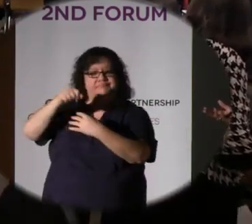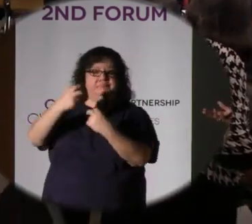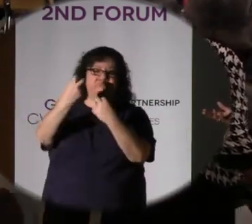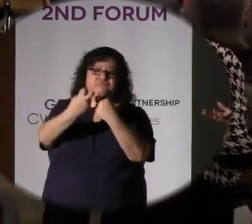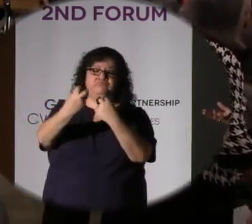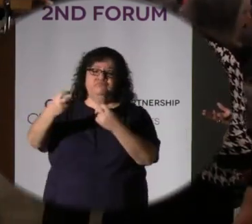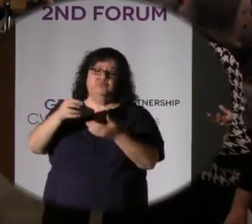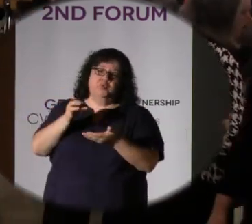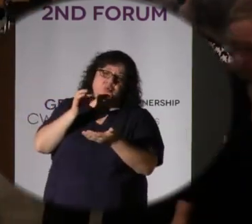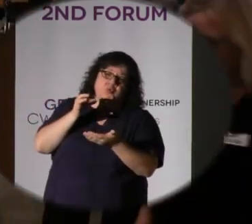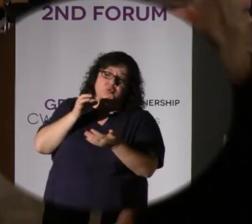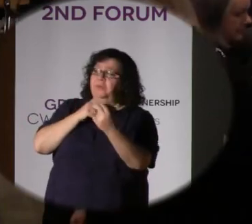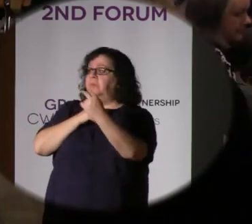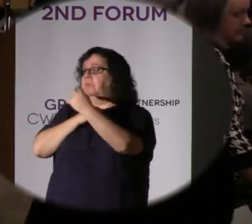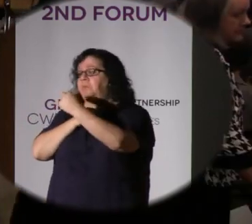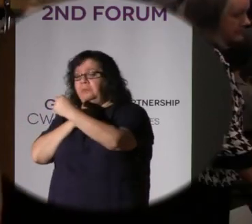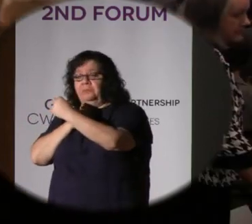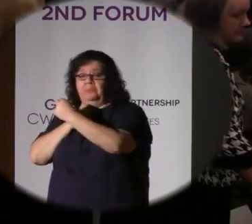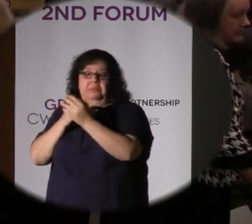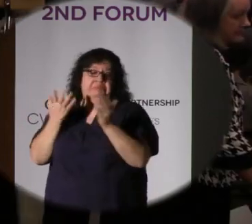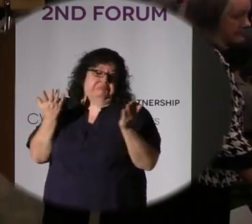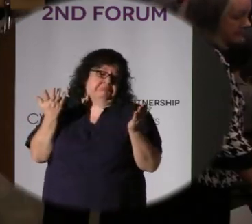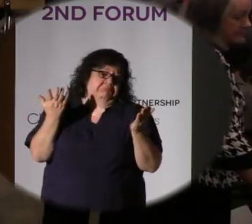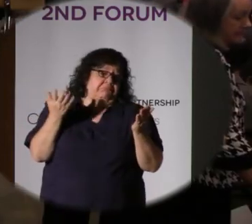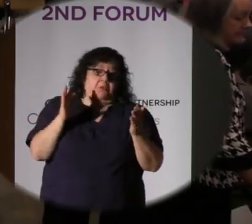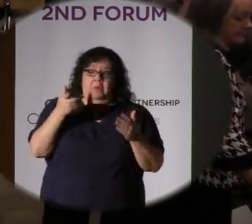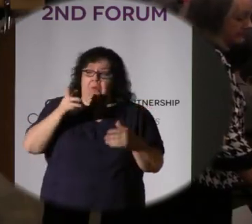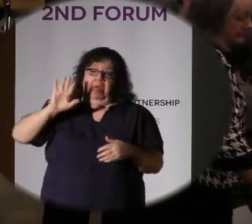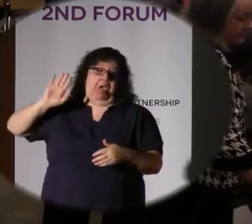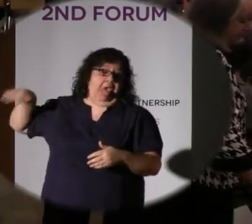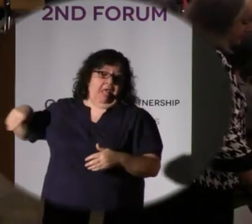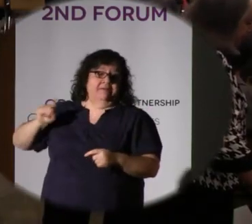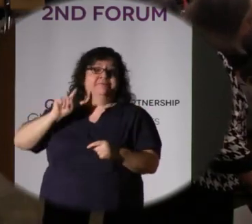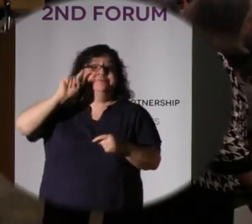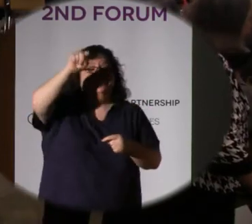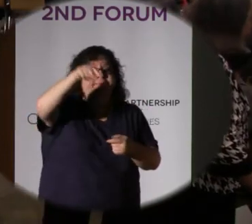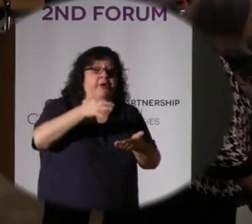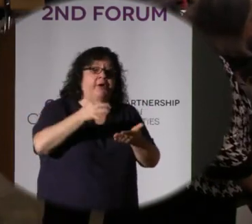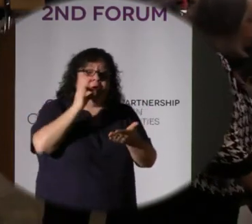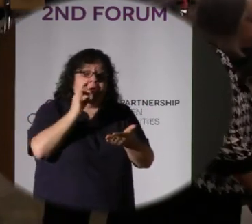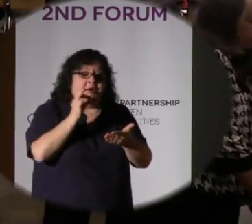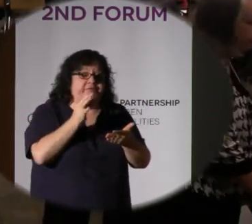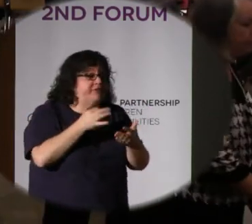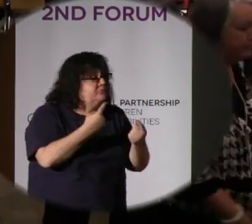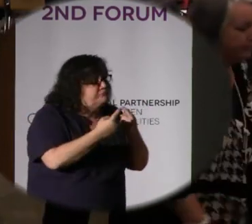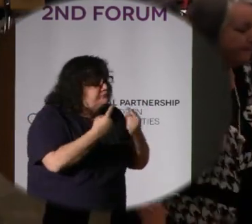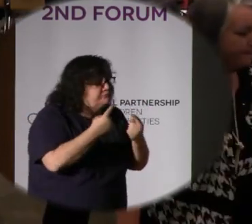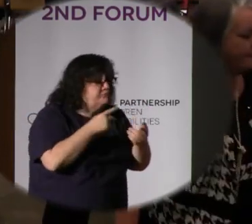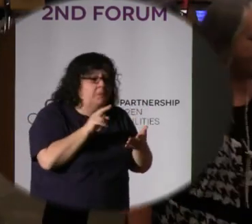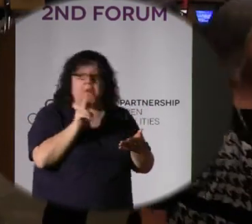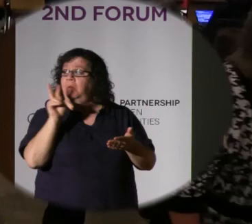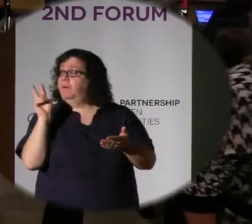very short video, or you can go and get your coffee and come back. It'll be playing during the coffee break. Thank you.